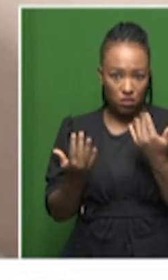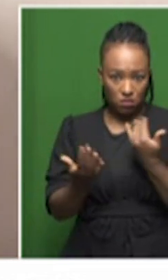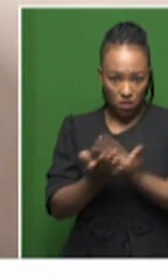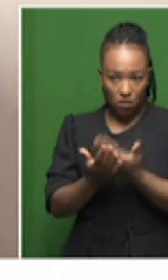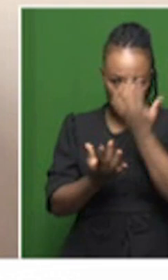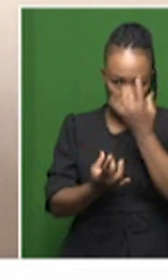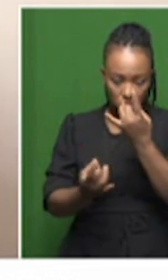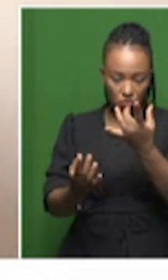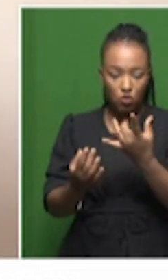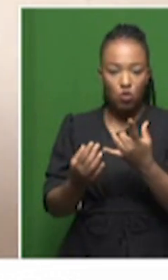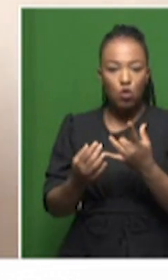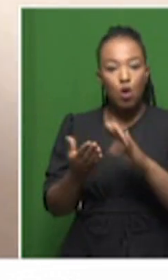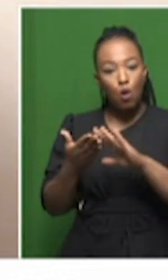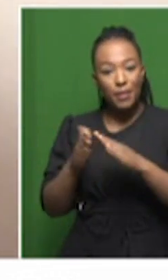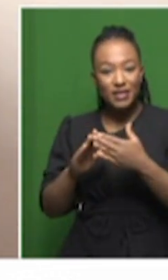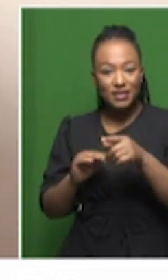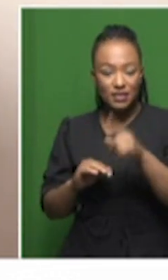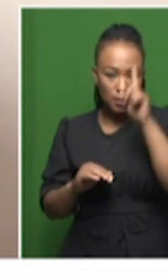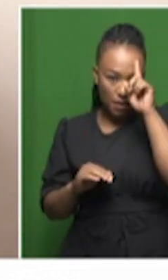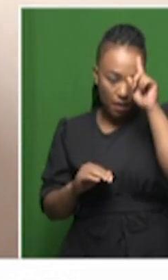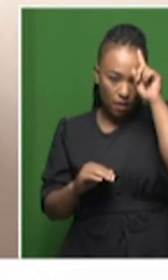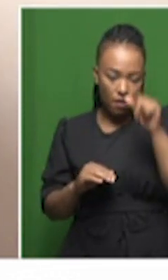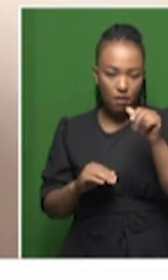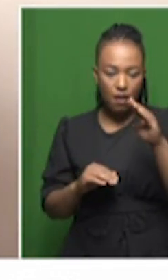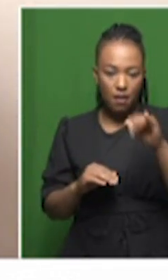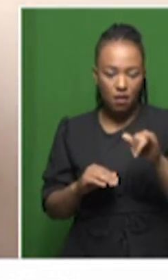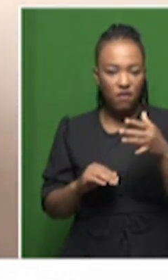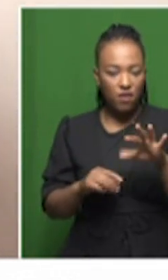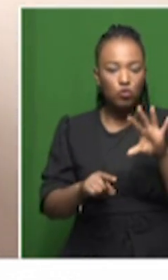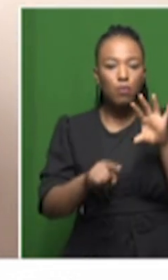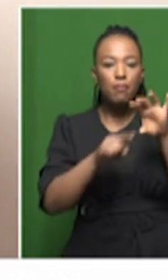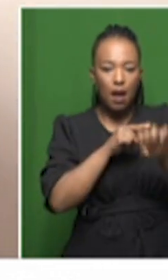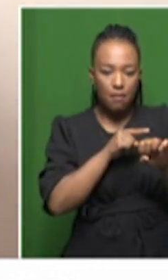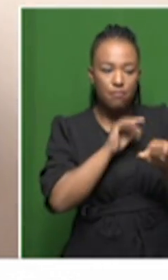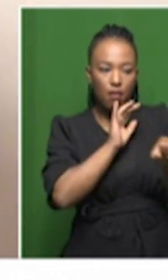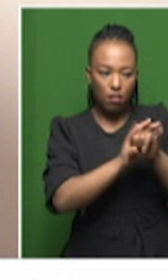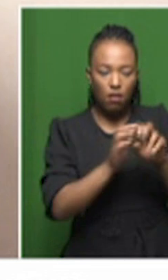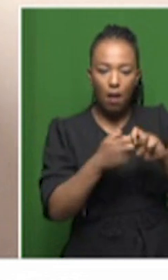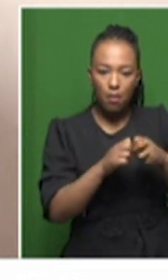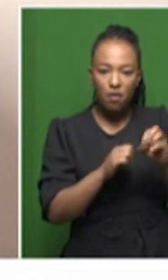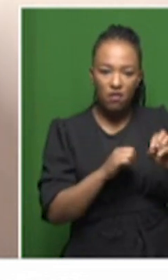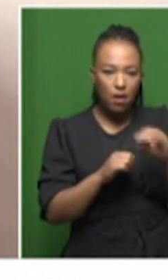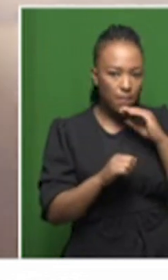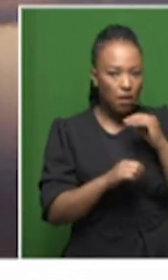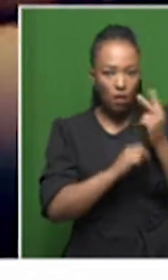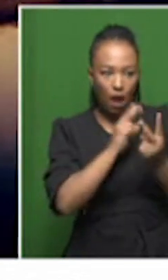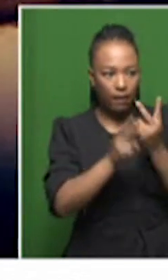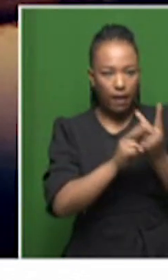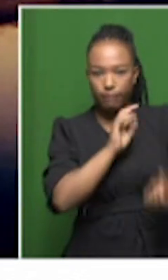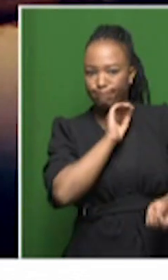Nelson Mandela Bay Metro that you now have found the problem and that there won't be a recurrence of such?